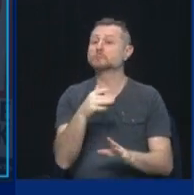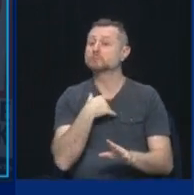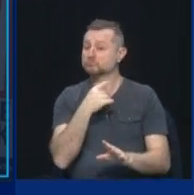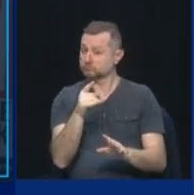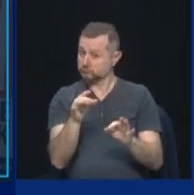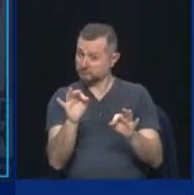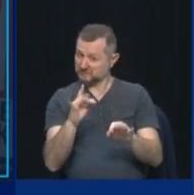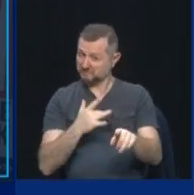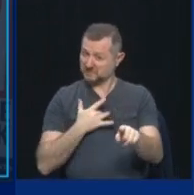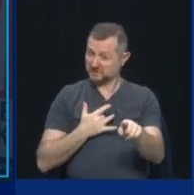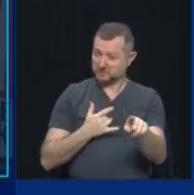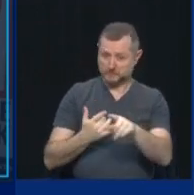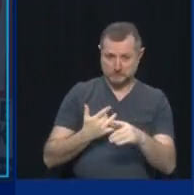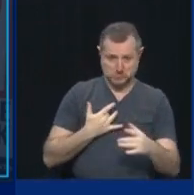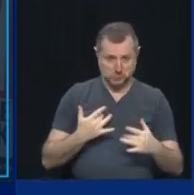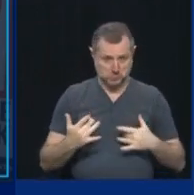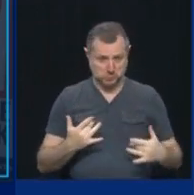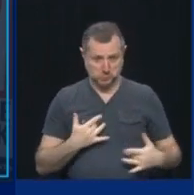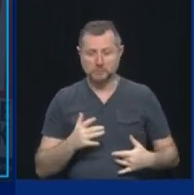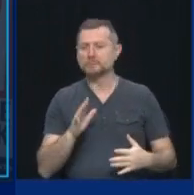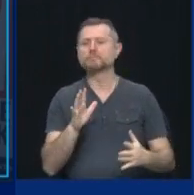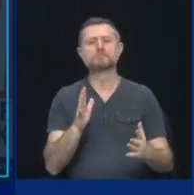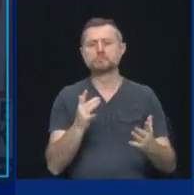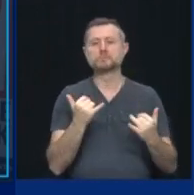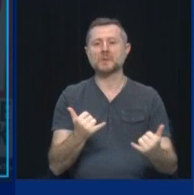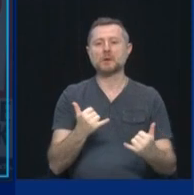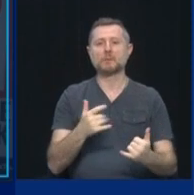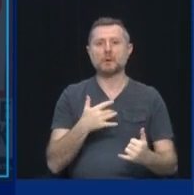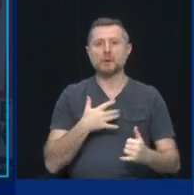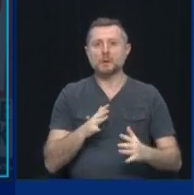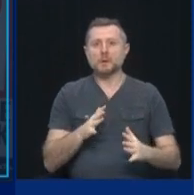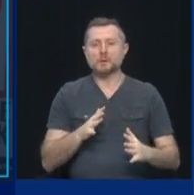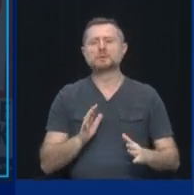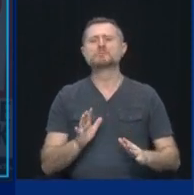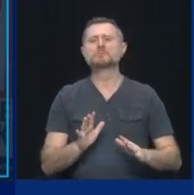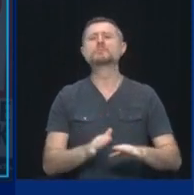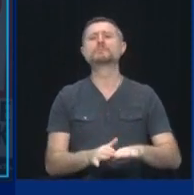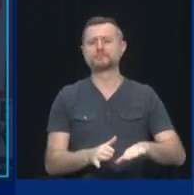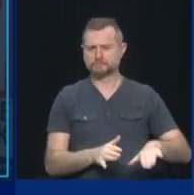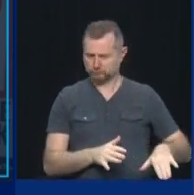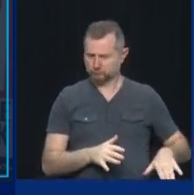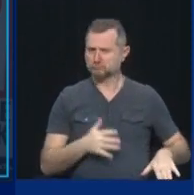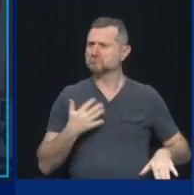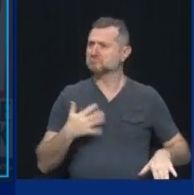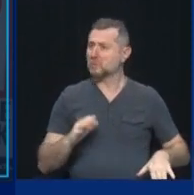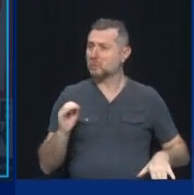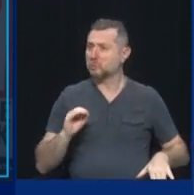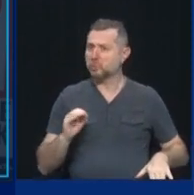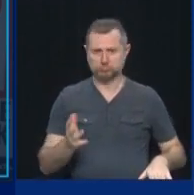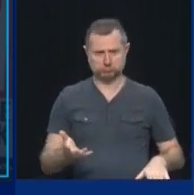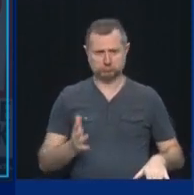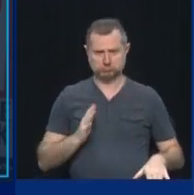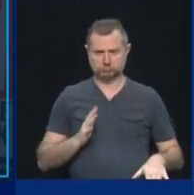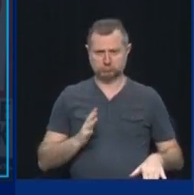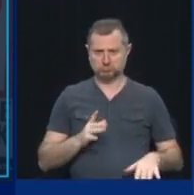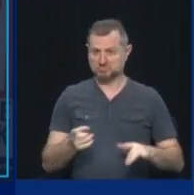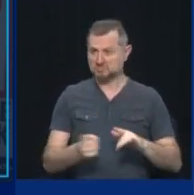you, that issue is resolved. You won't miss a day's pay because